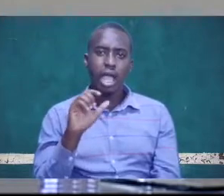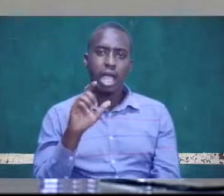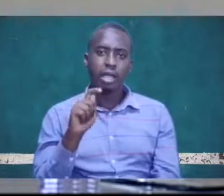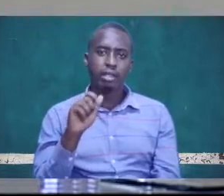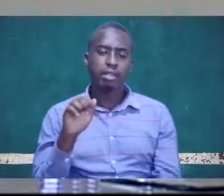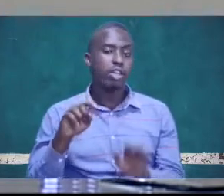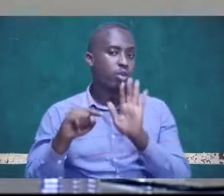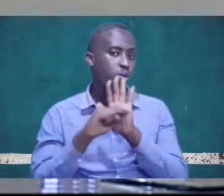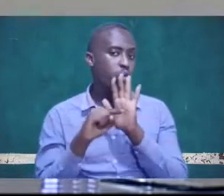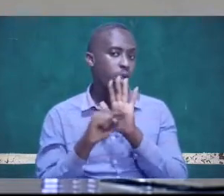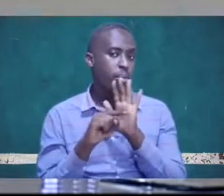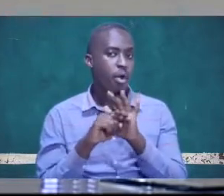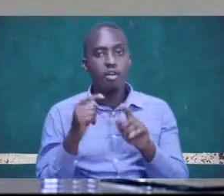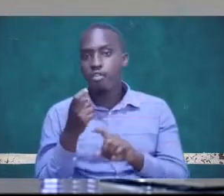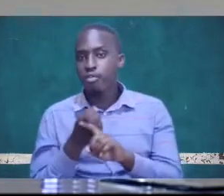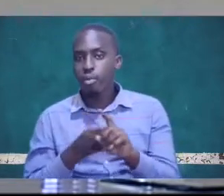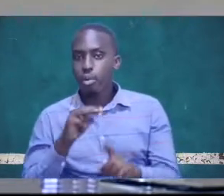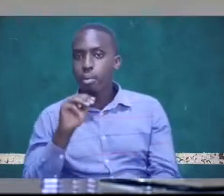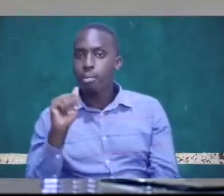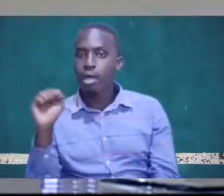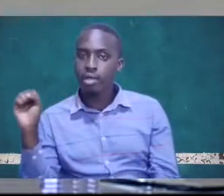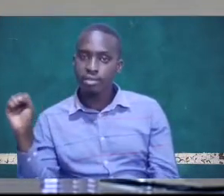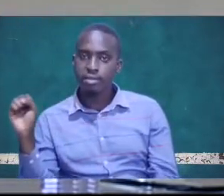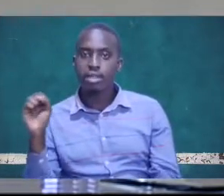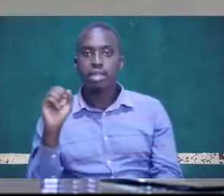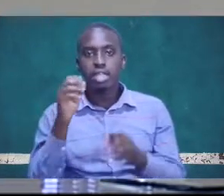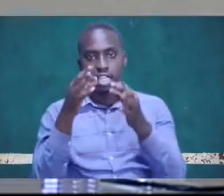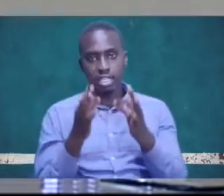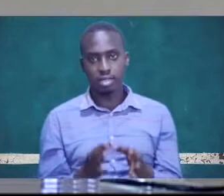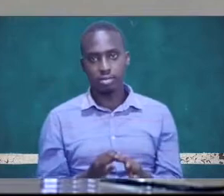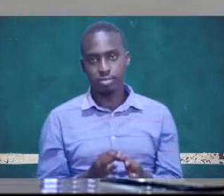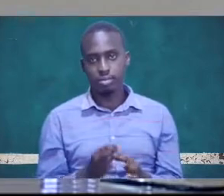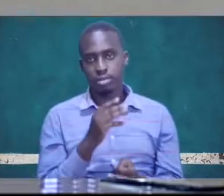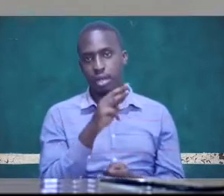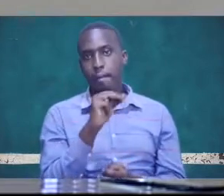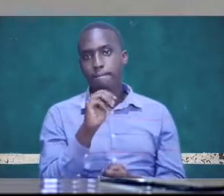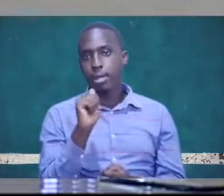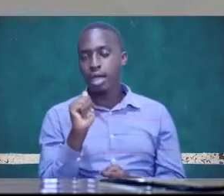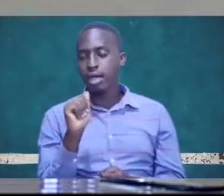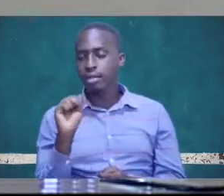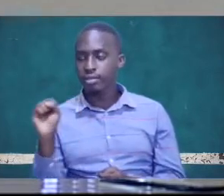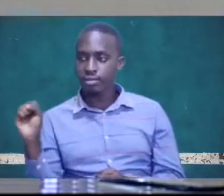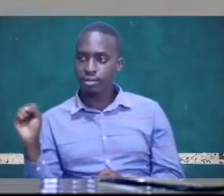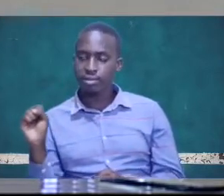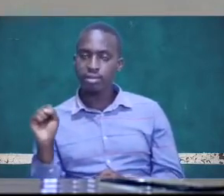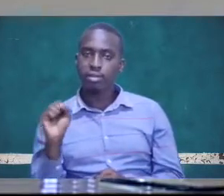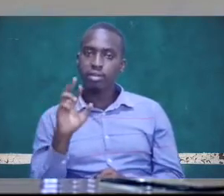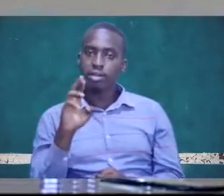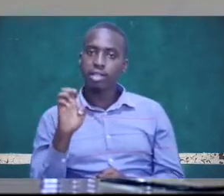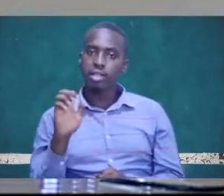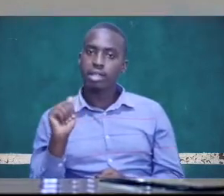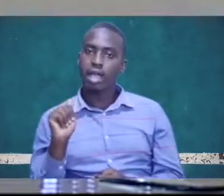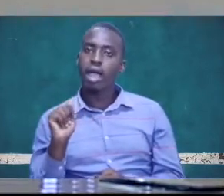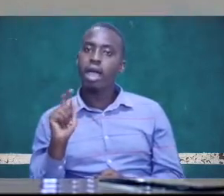subtracting from the mass of product. This is mass of reactant minus mass of product, and then you have